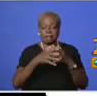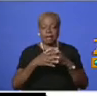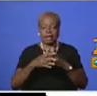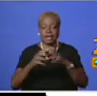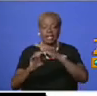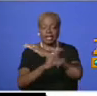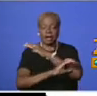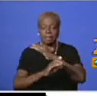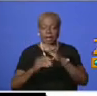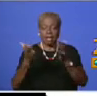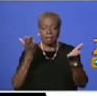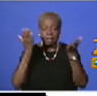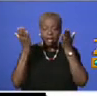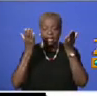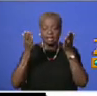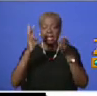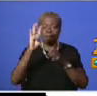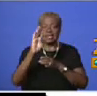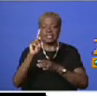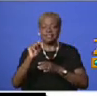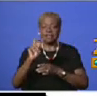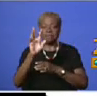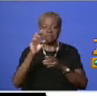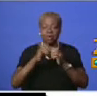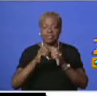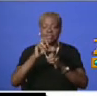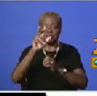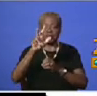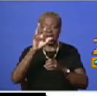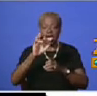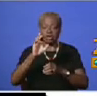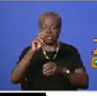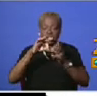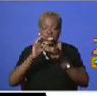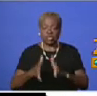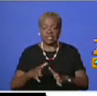BTVI has more than 300 students taking the association's annual exam.